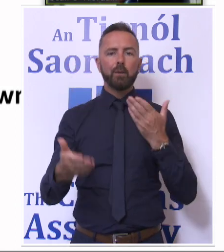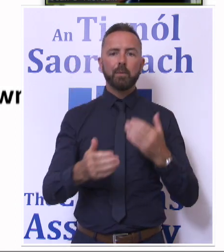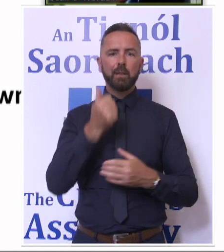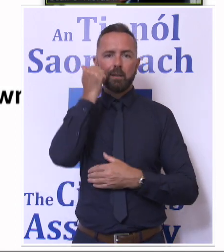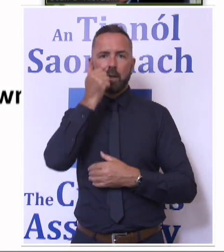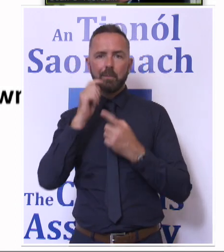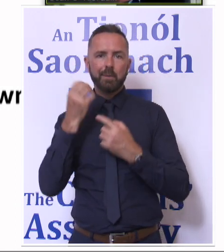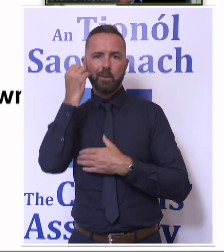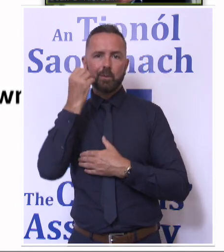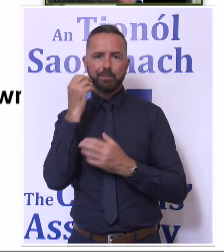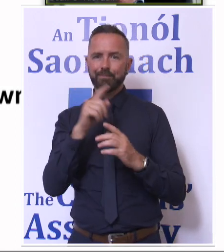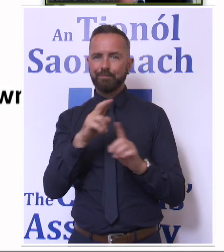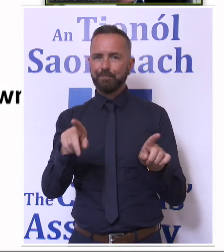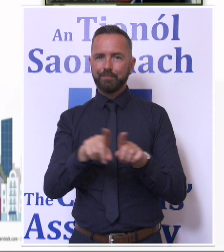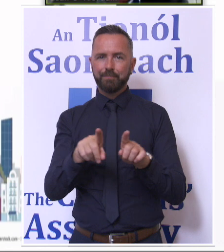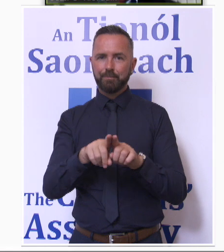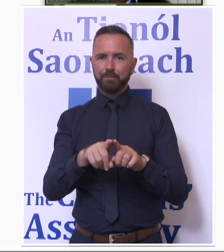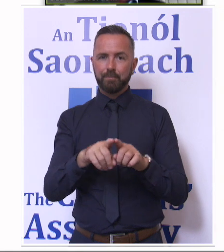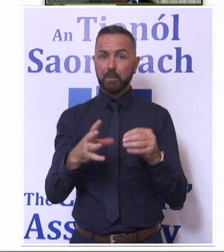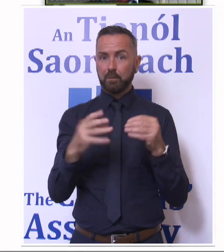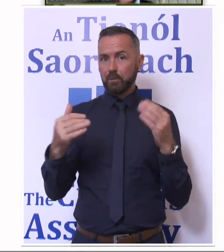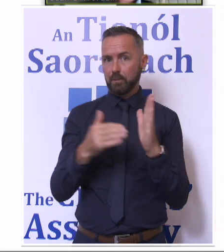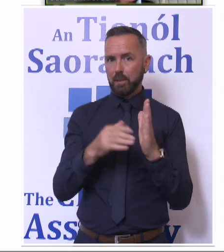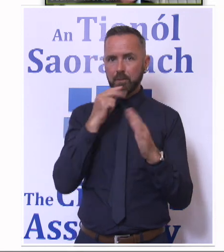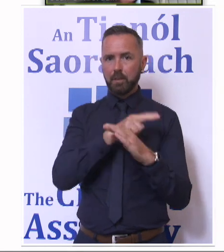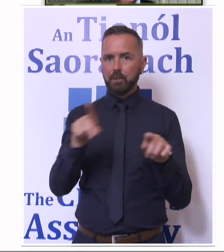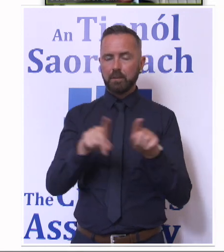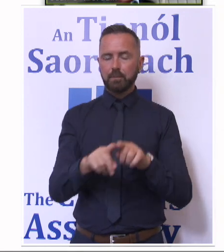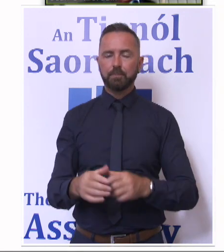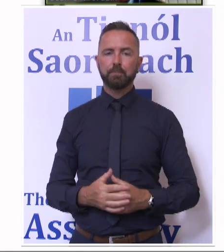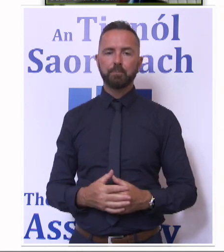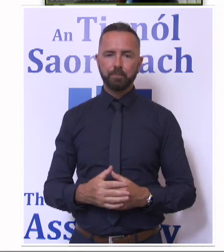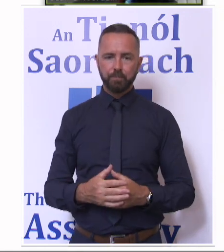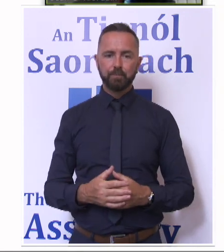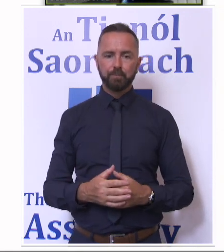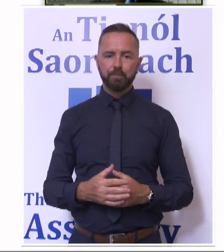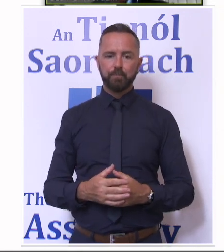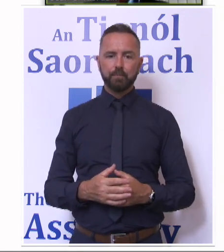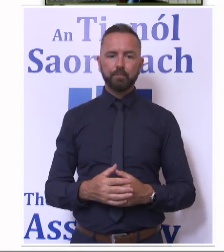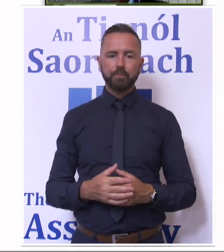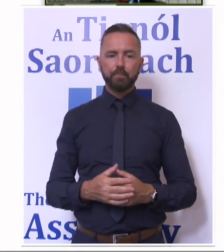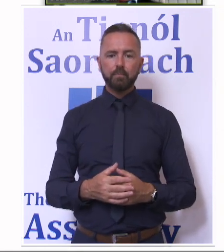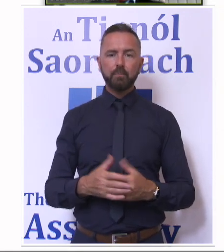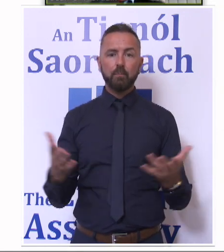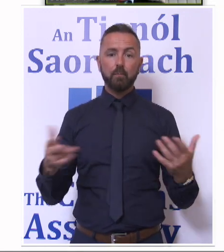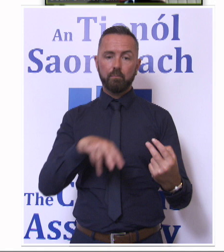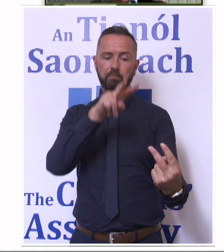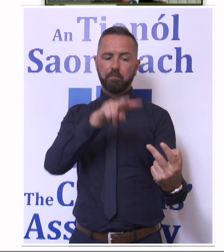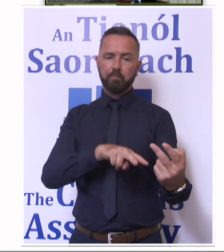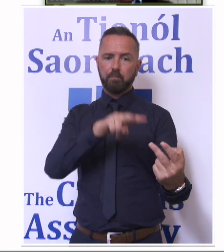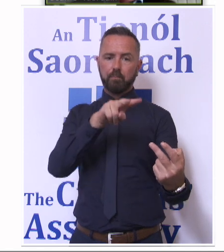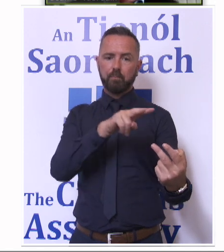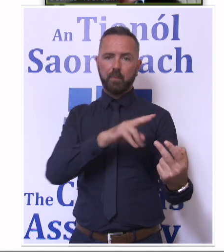They may not necessarily be the same. Just to be conscious of that. That said, let's have a look at it. Broadly speaking, right across the